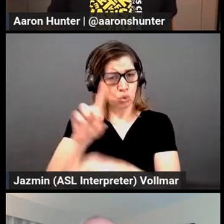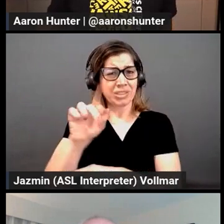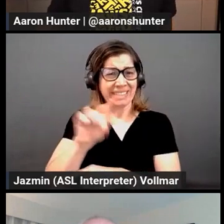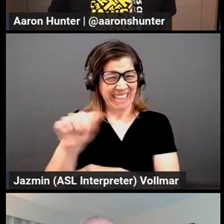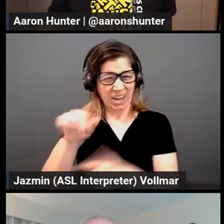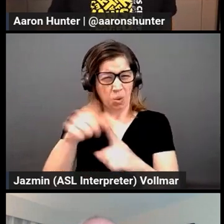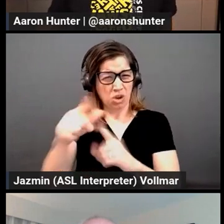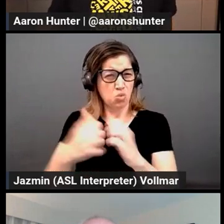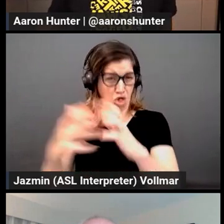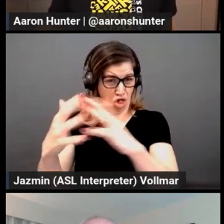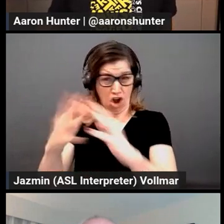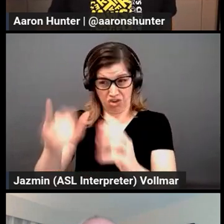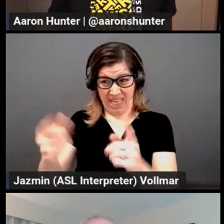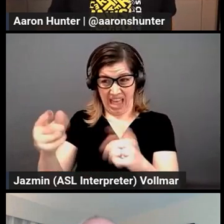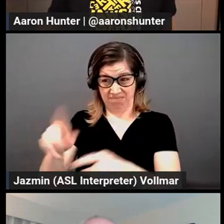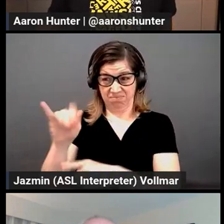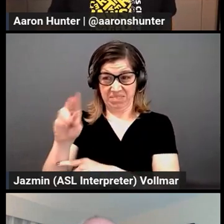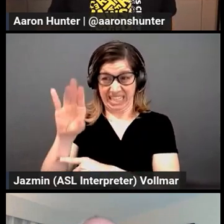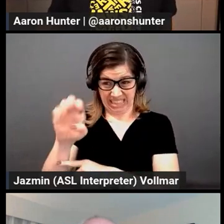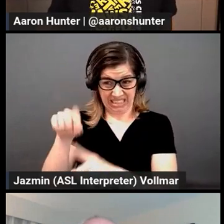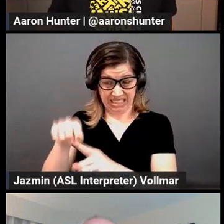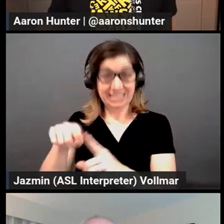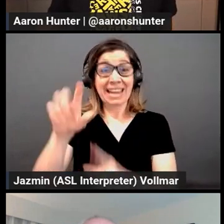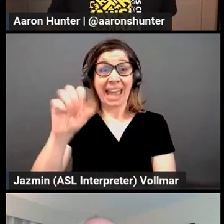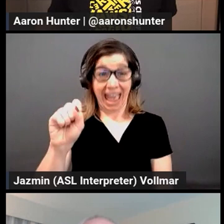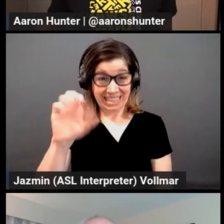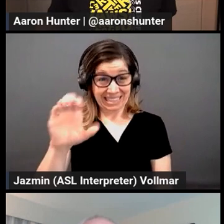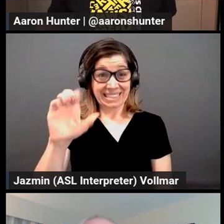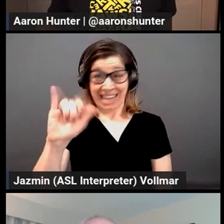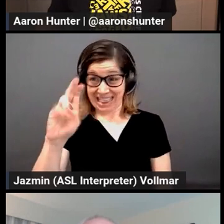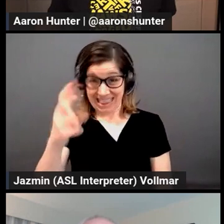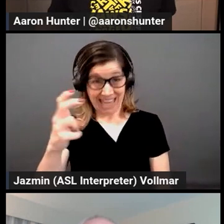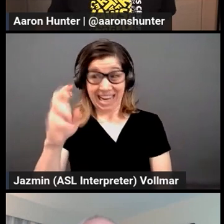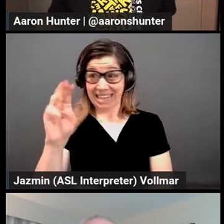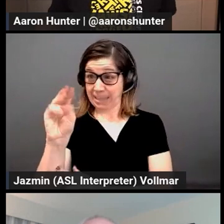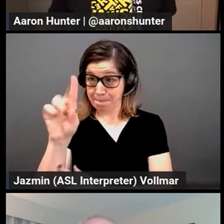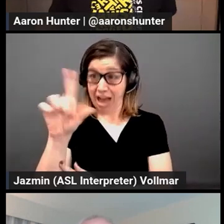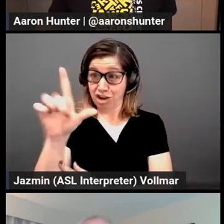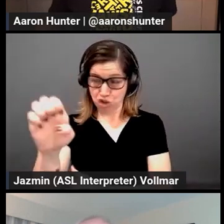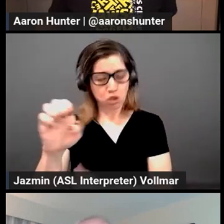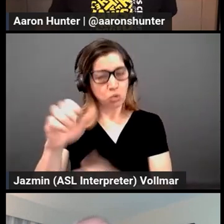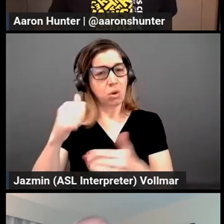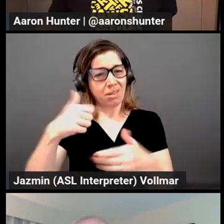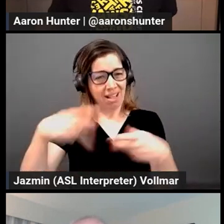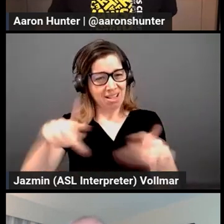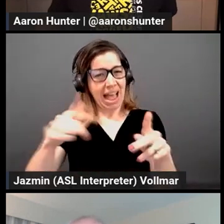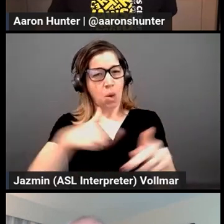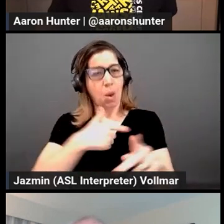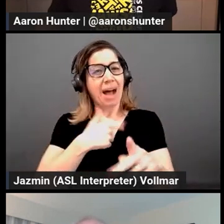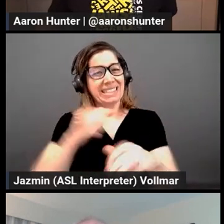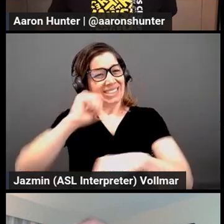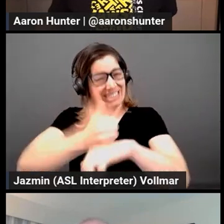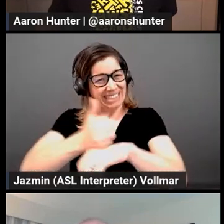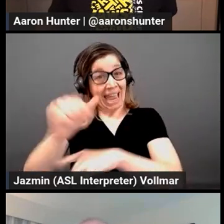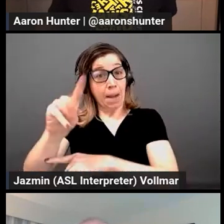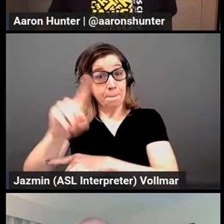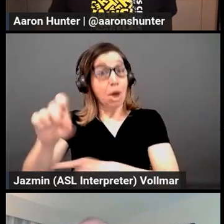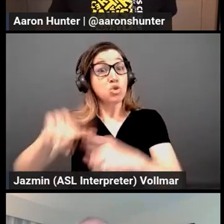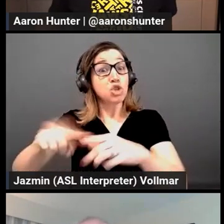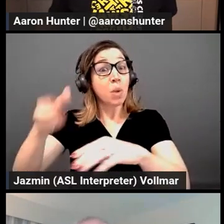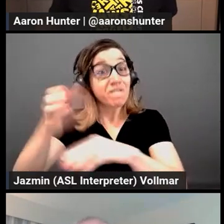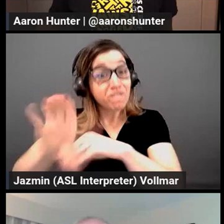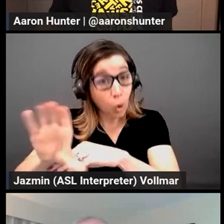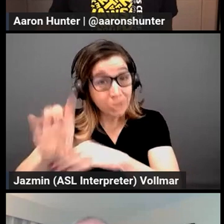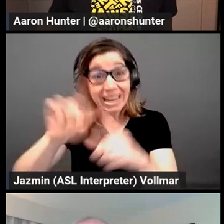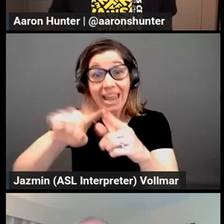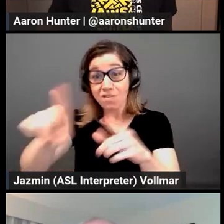this SE Linux module lets us set the mode to enforcing, and if we then pass that as user